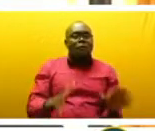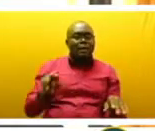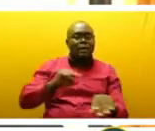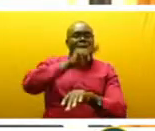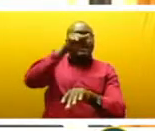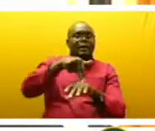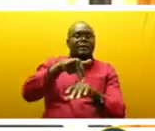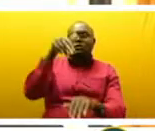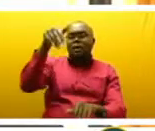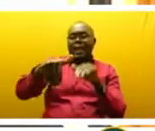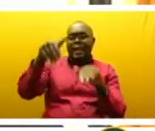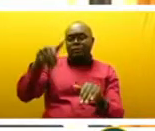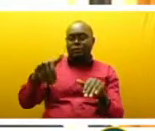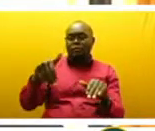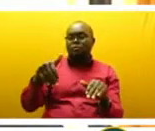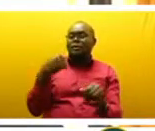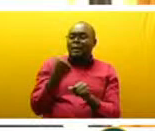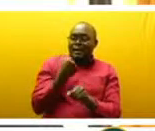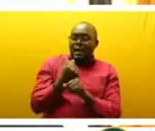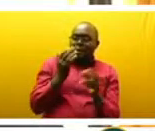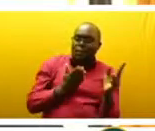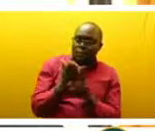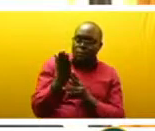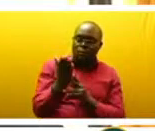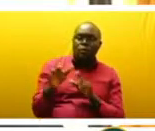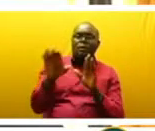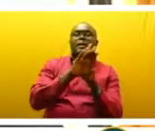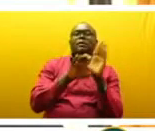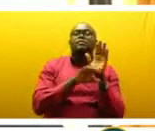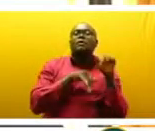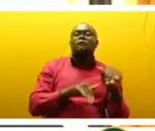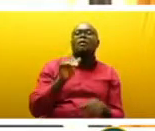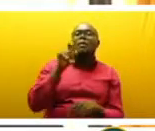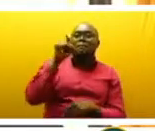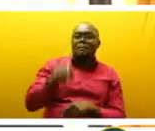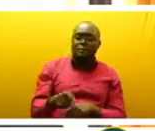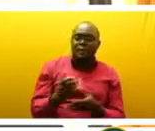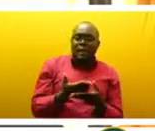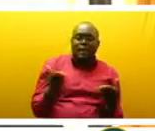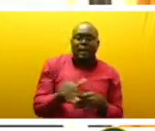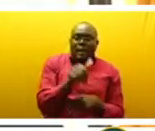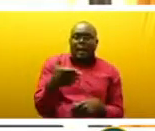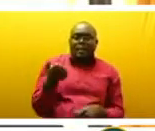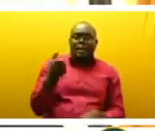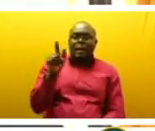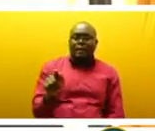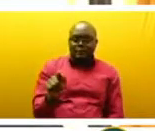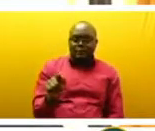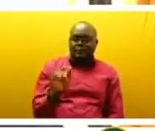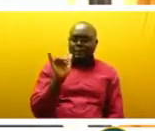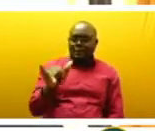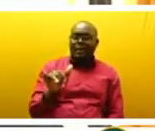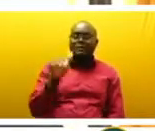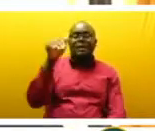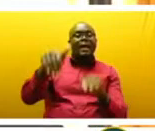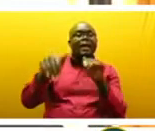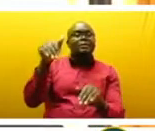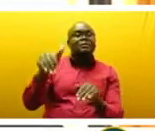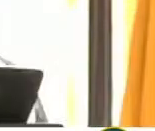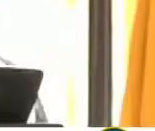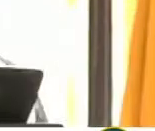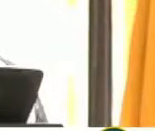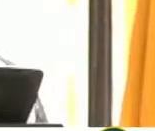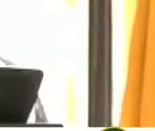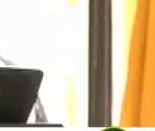election conducted in accordance with this Constitution and any other act. That election,